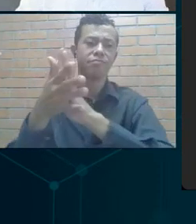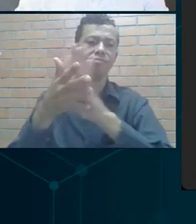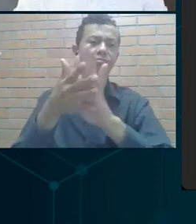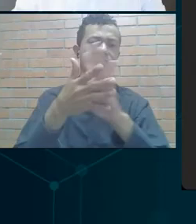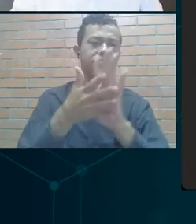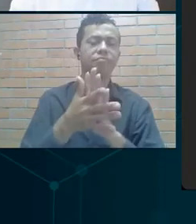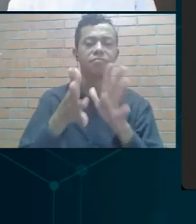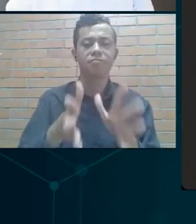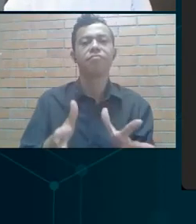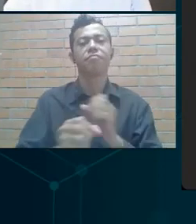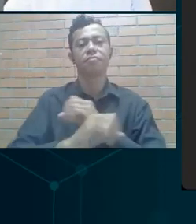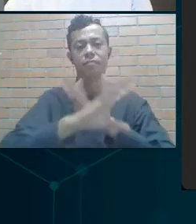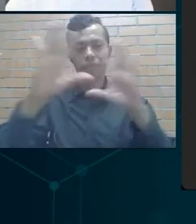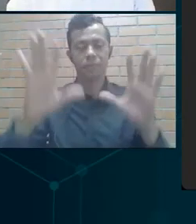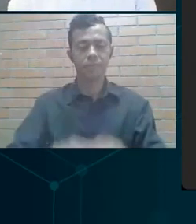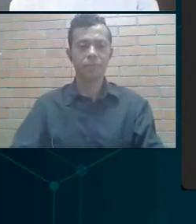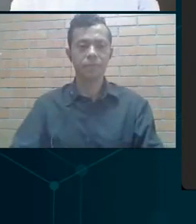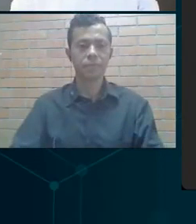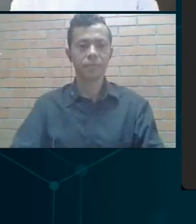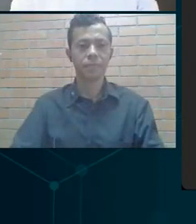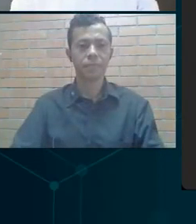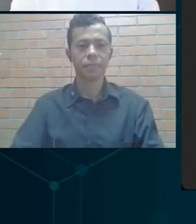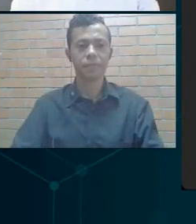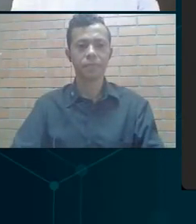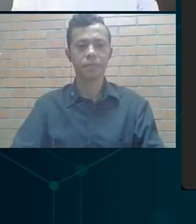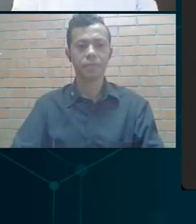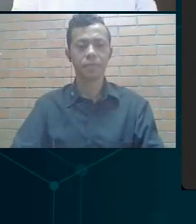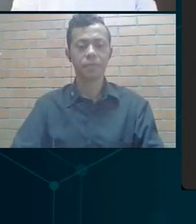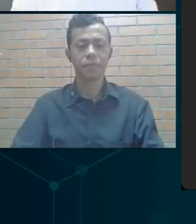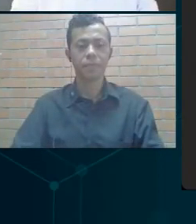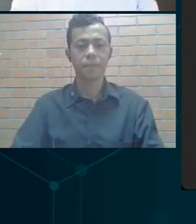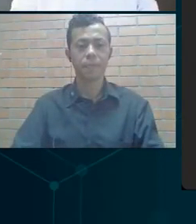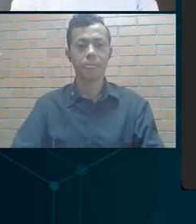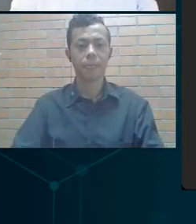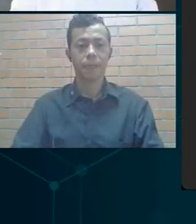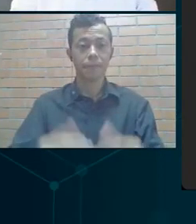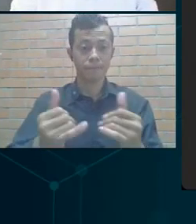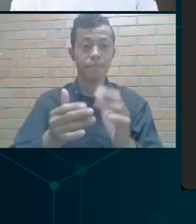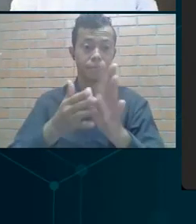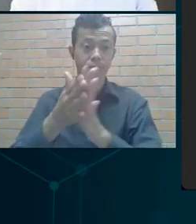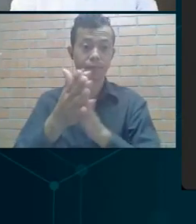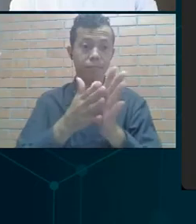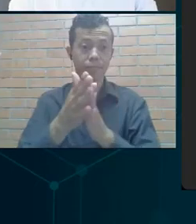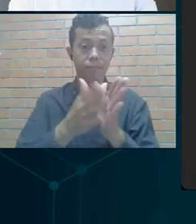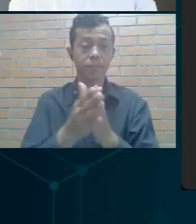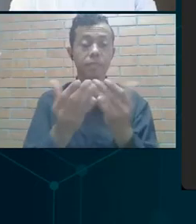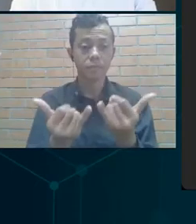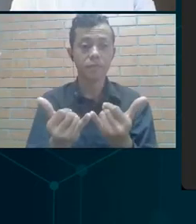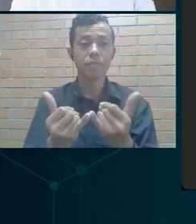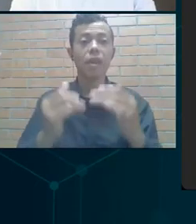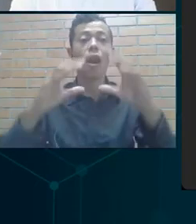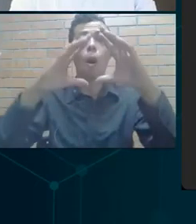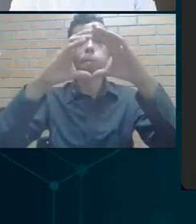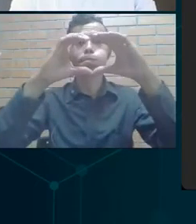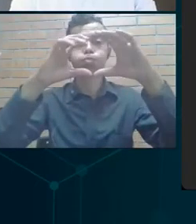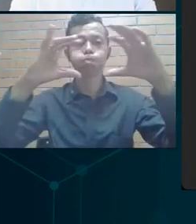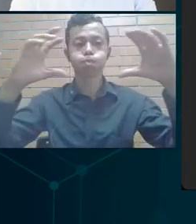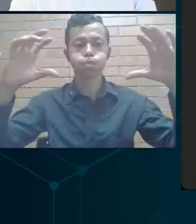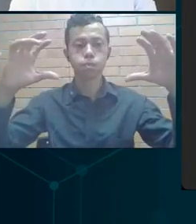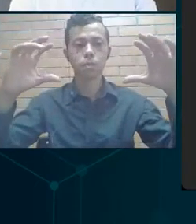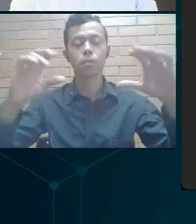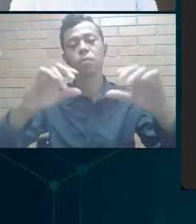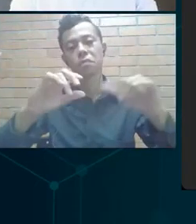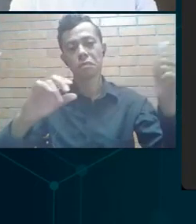machines. Sure, I'll try to bring a few different pieces together here. A lot of it is, much like the diagram here about